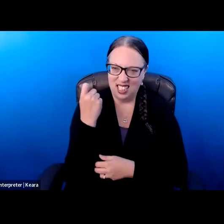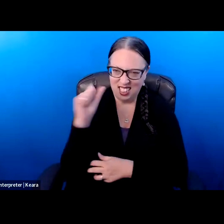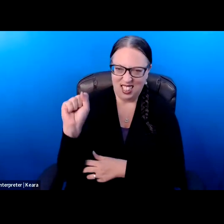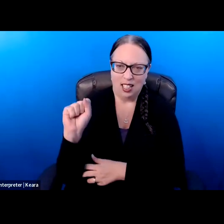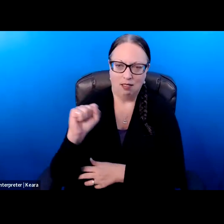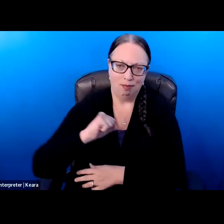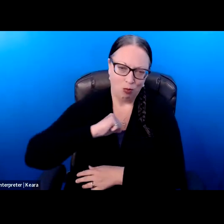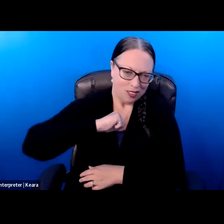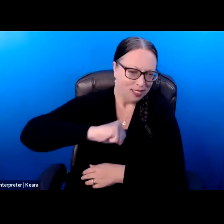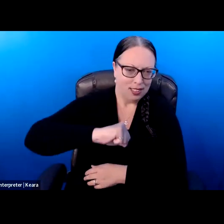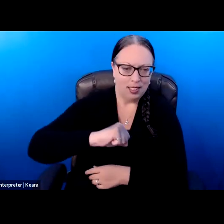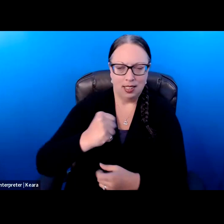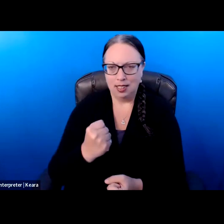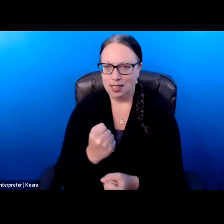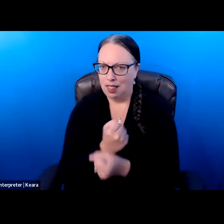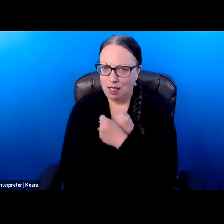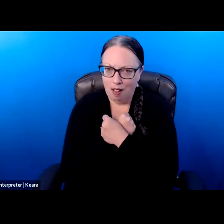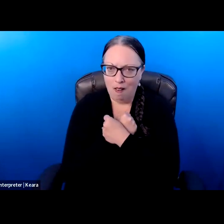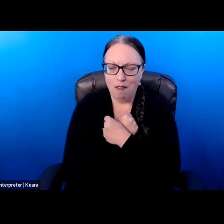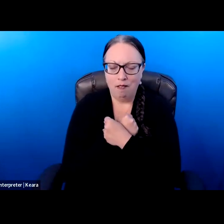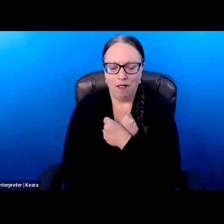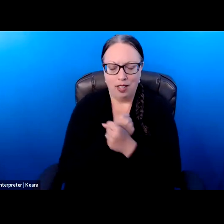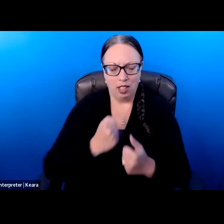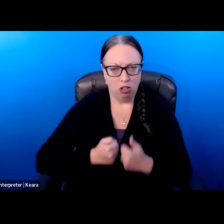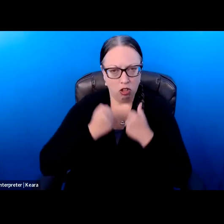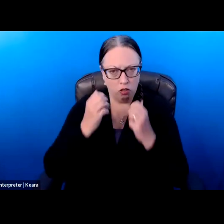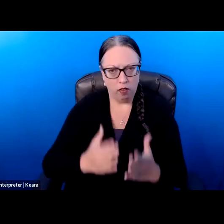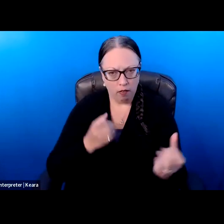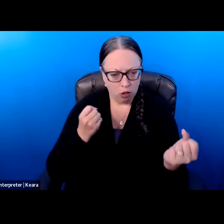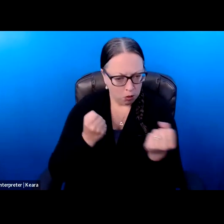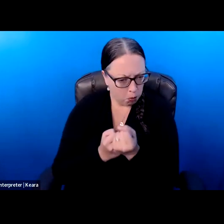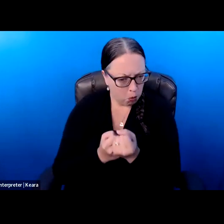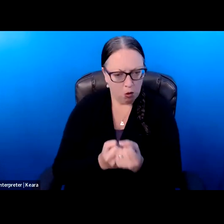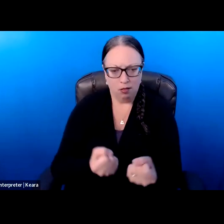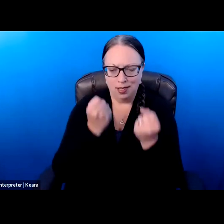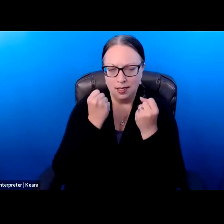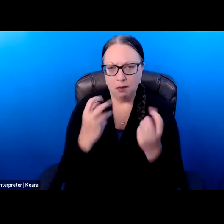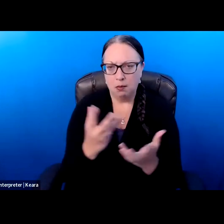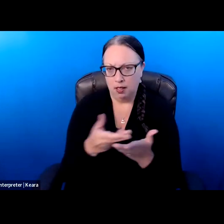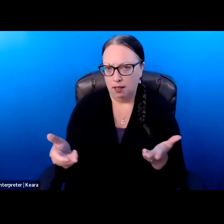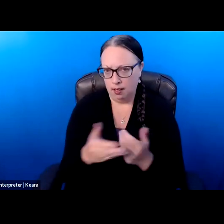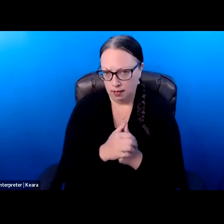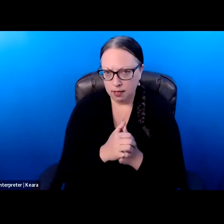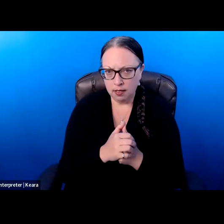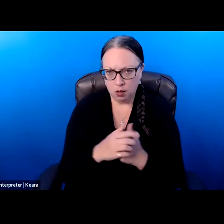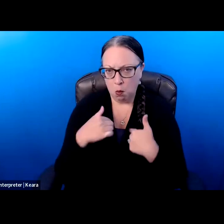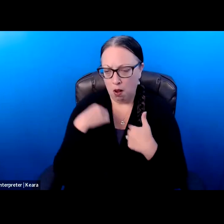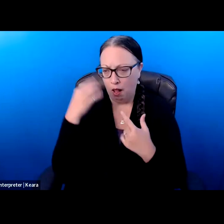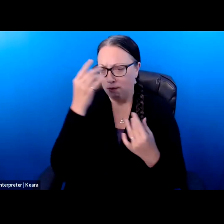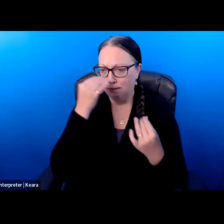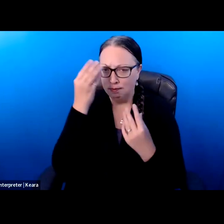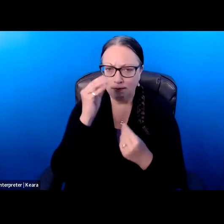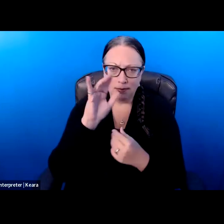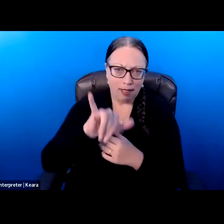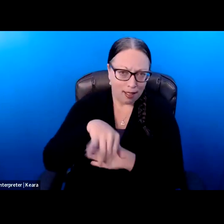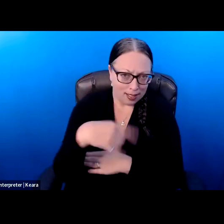it's love, it's survivor support, and it's many things. And so when I think about that day